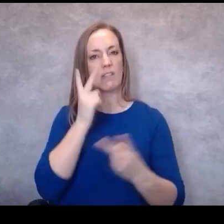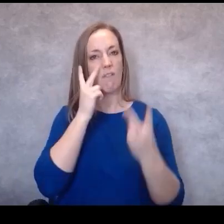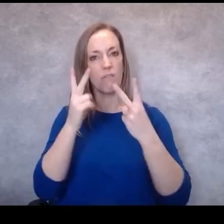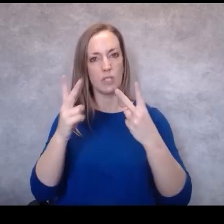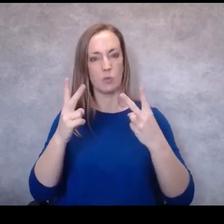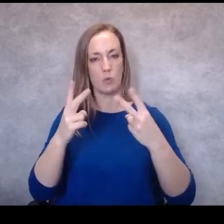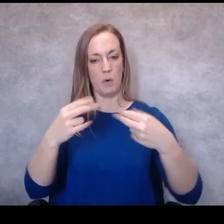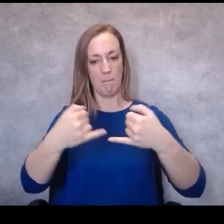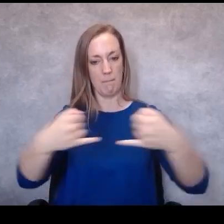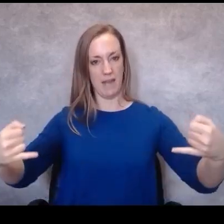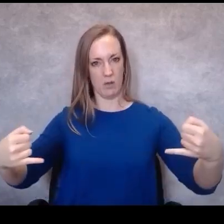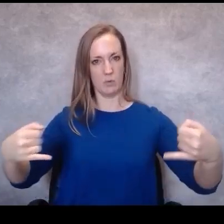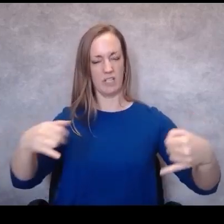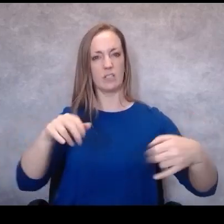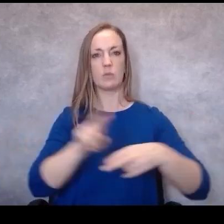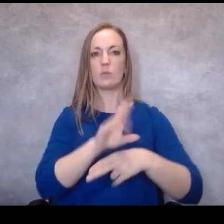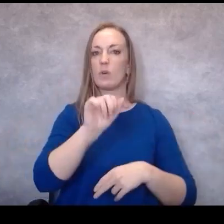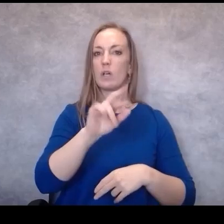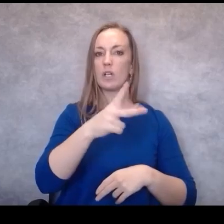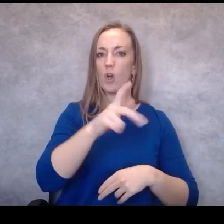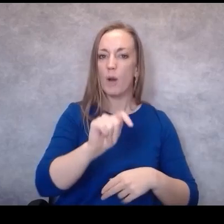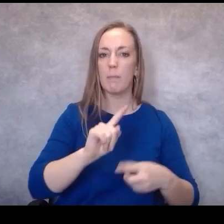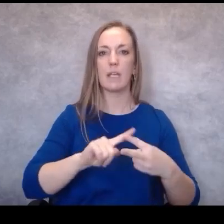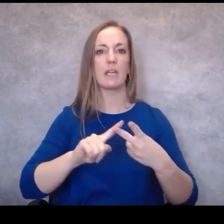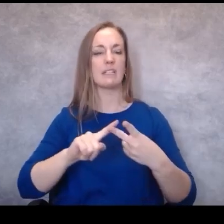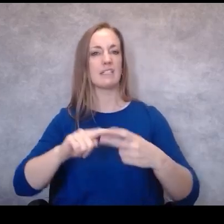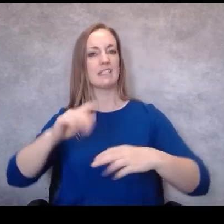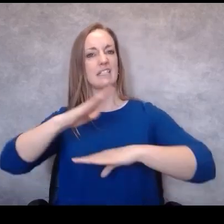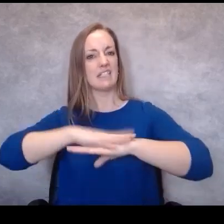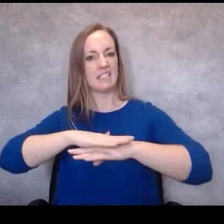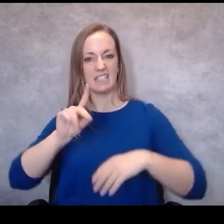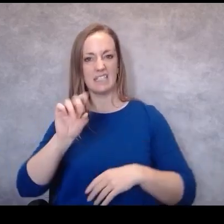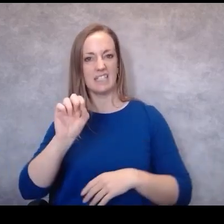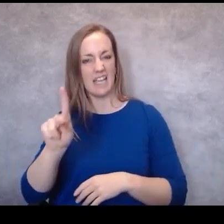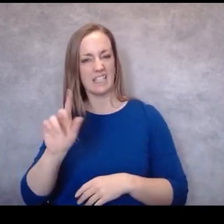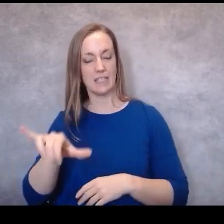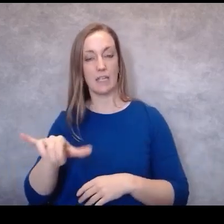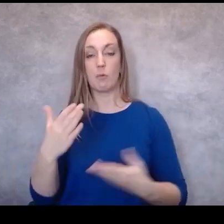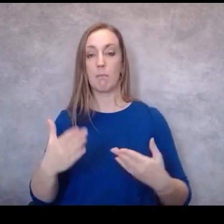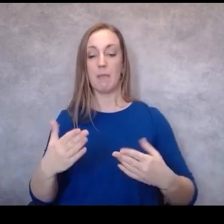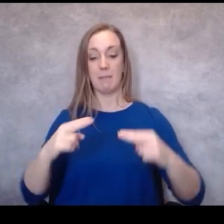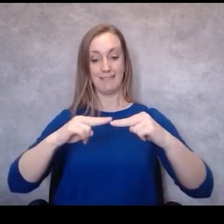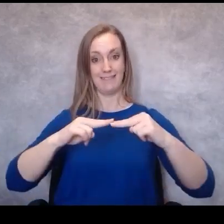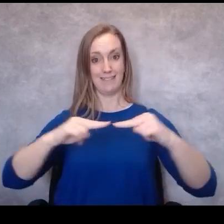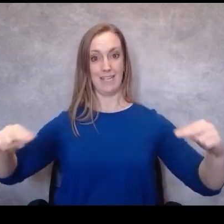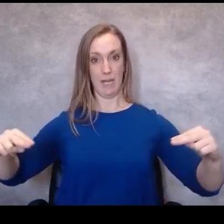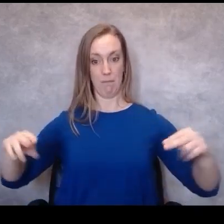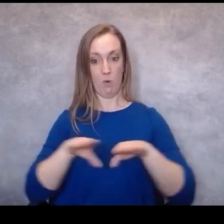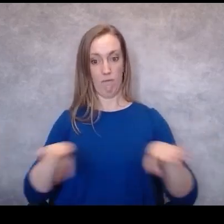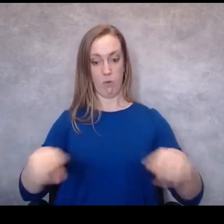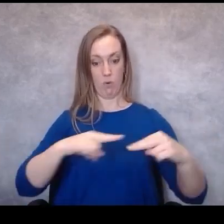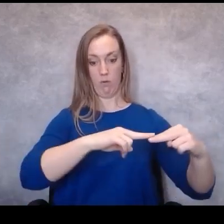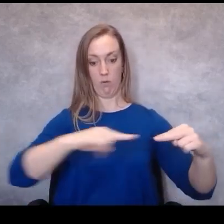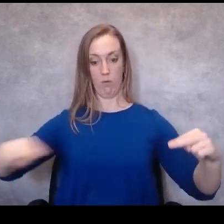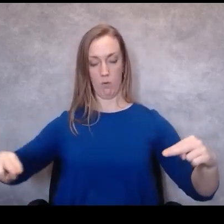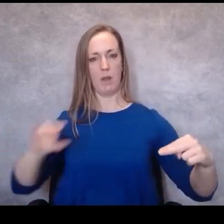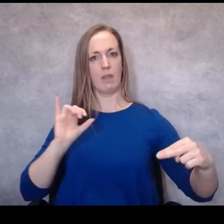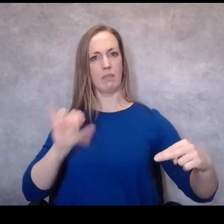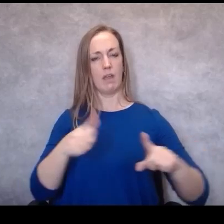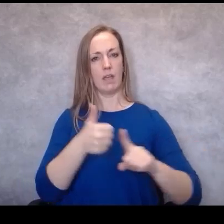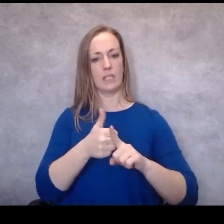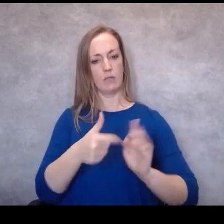a desk to define a student's workspace. A taped line on the floor may act as a visual boundary to show students that